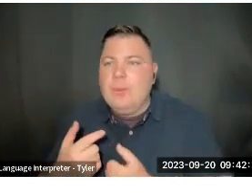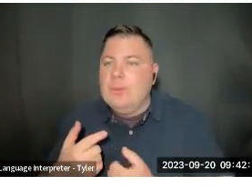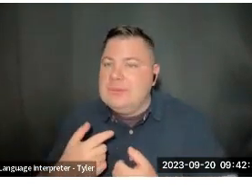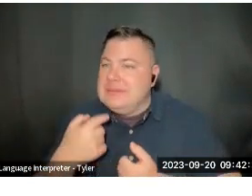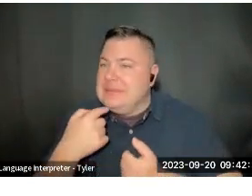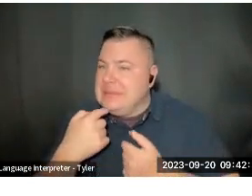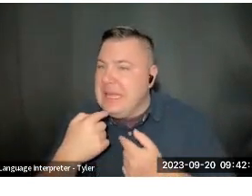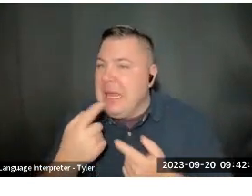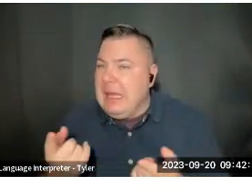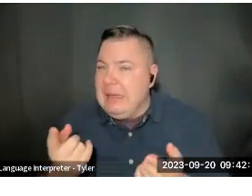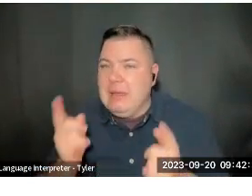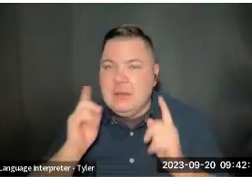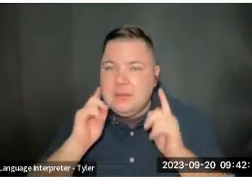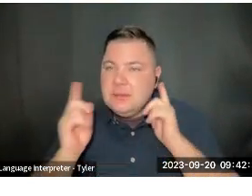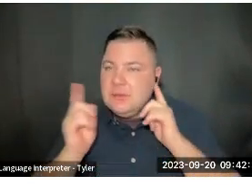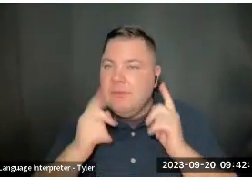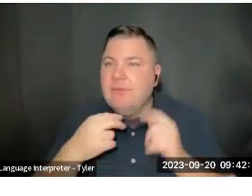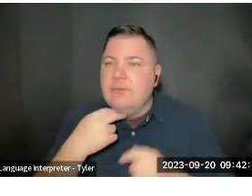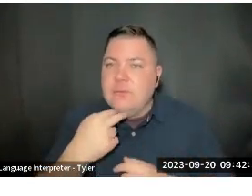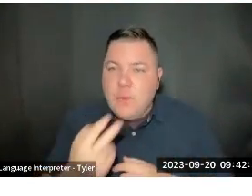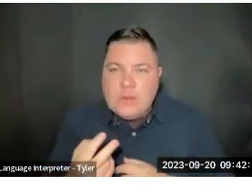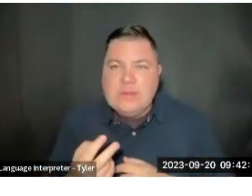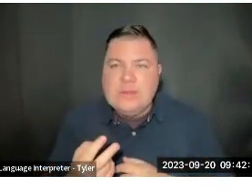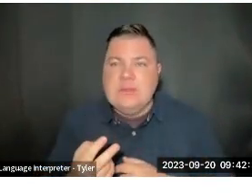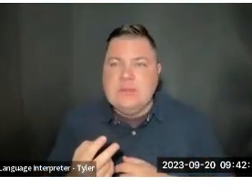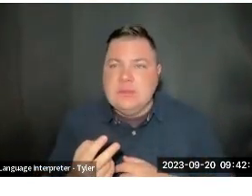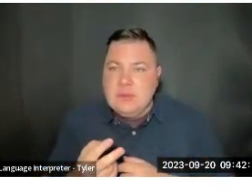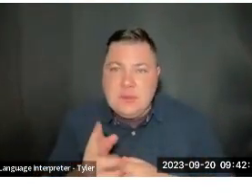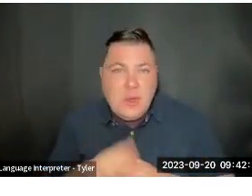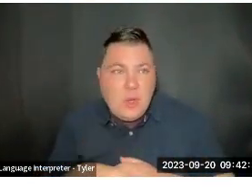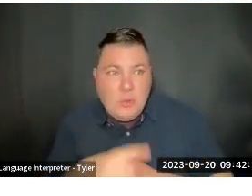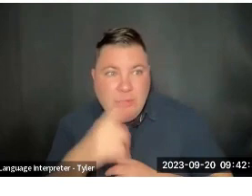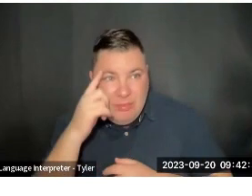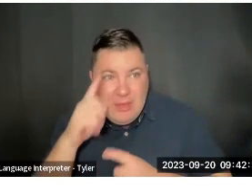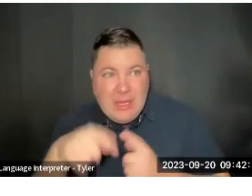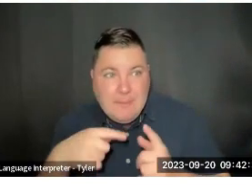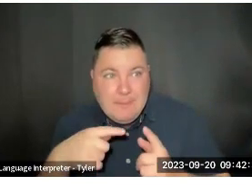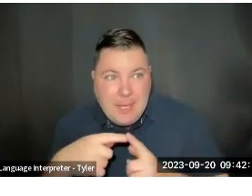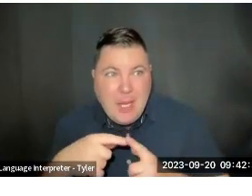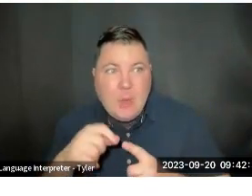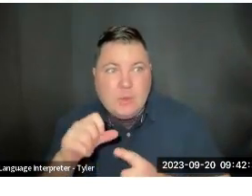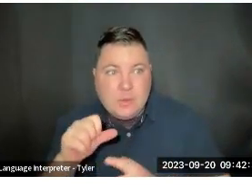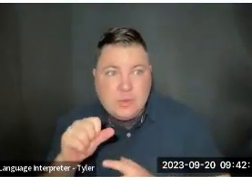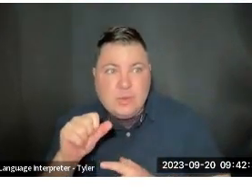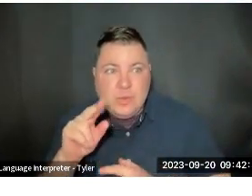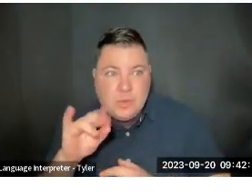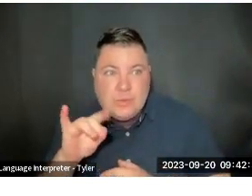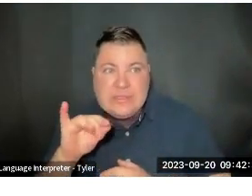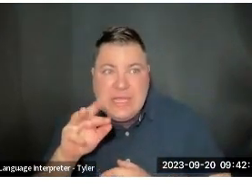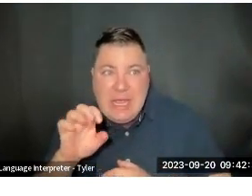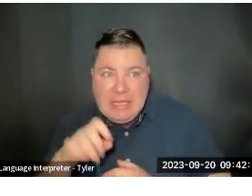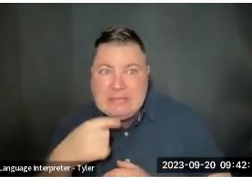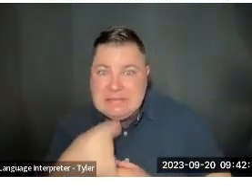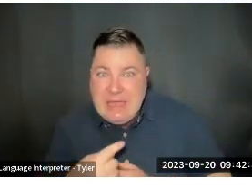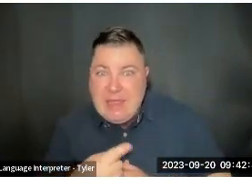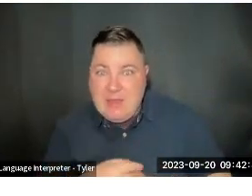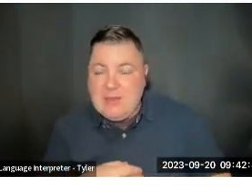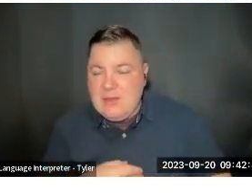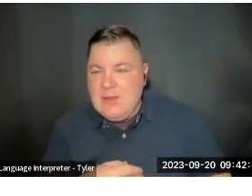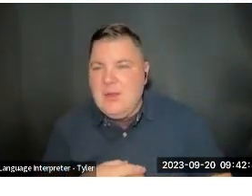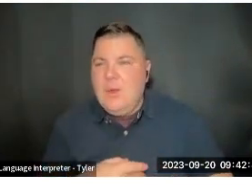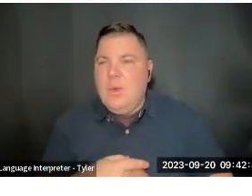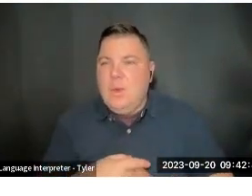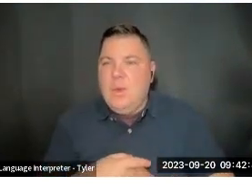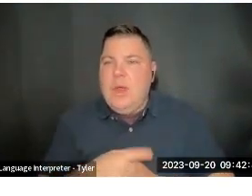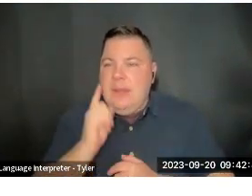loud, and so we can hear our own voice saying it. Are you thinking about suicide? And then we get to really process